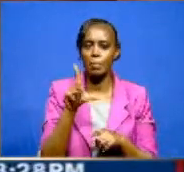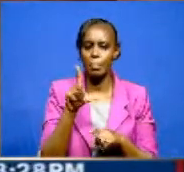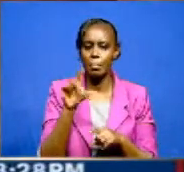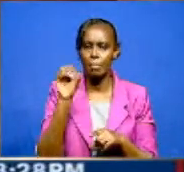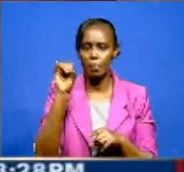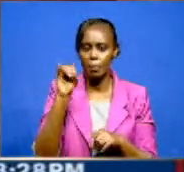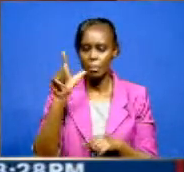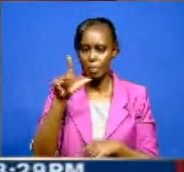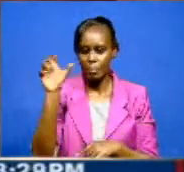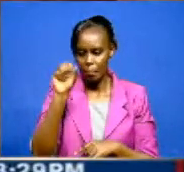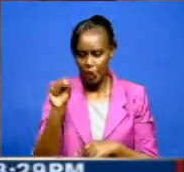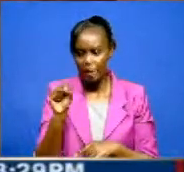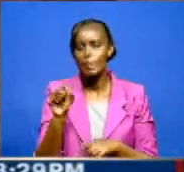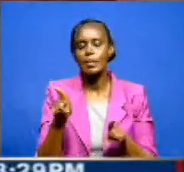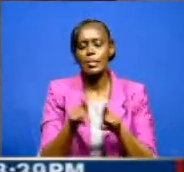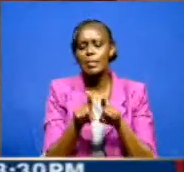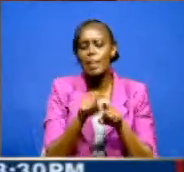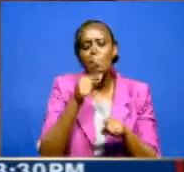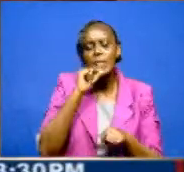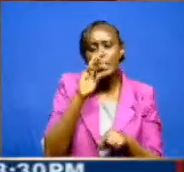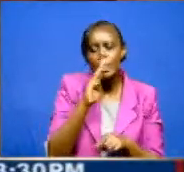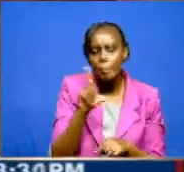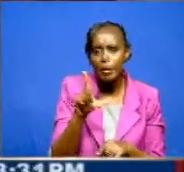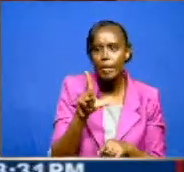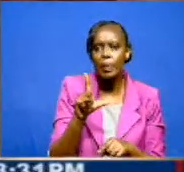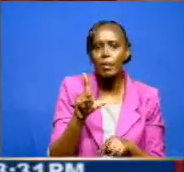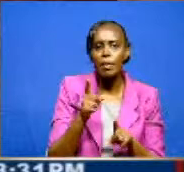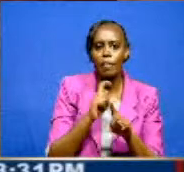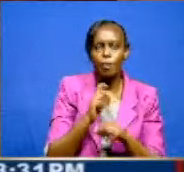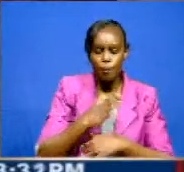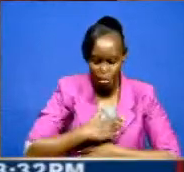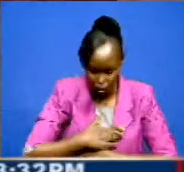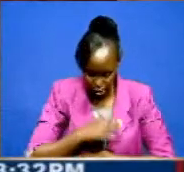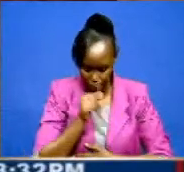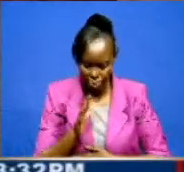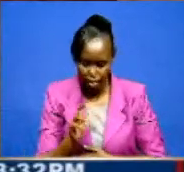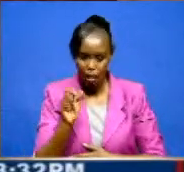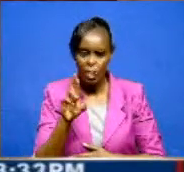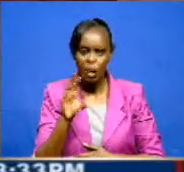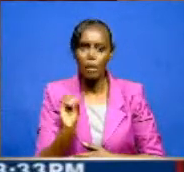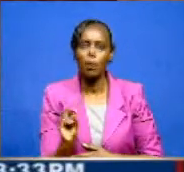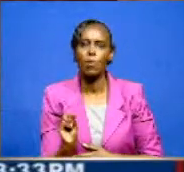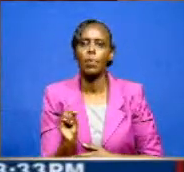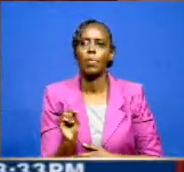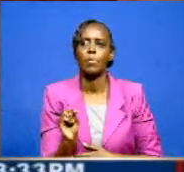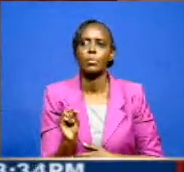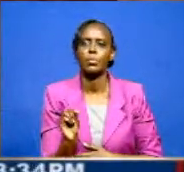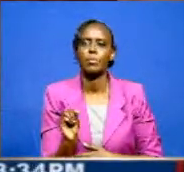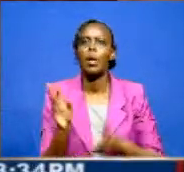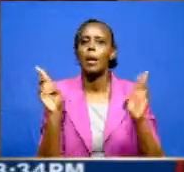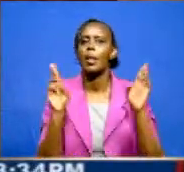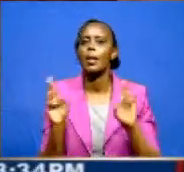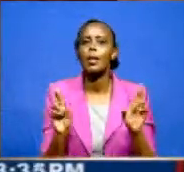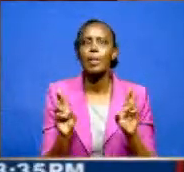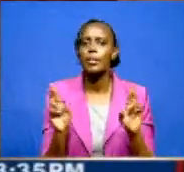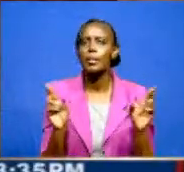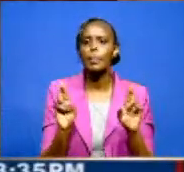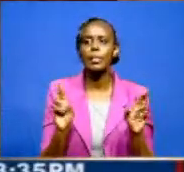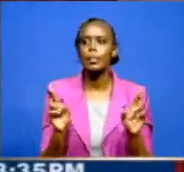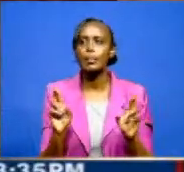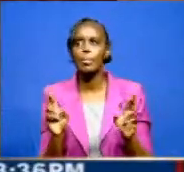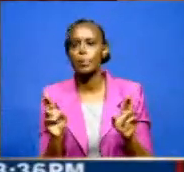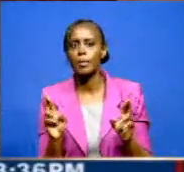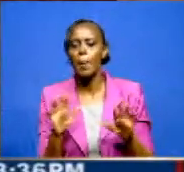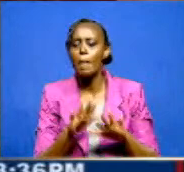what Senator Aaron Cheriot did with tea. You know, even though somebody might have tried to trivialize that as well, it has already, you know,